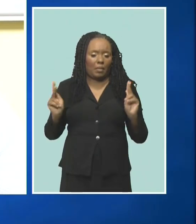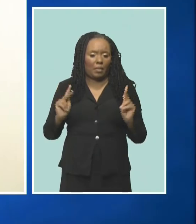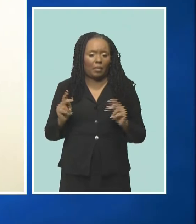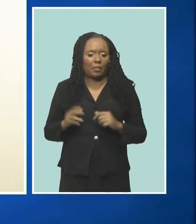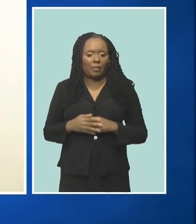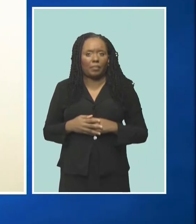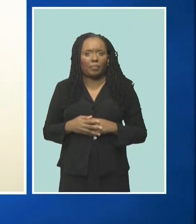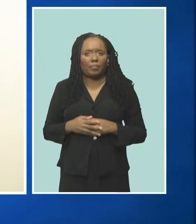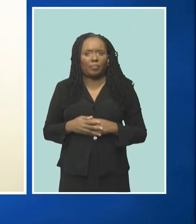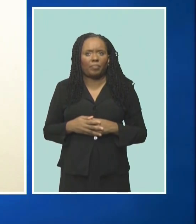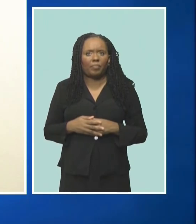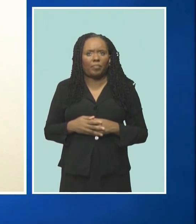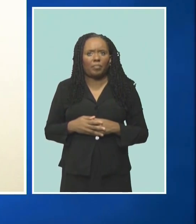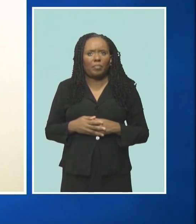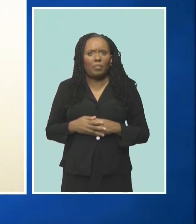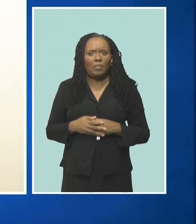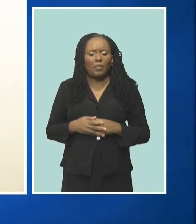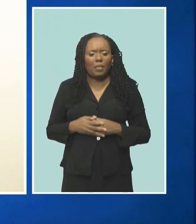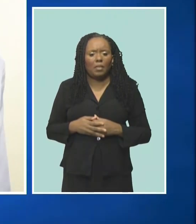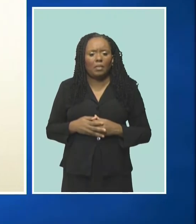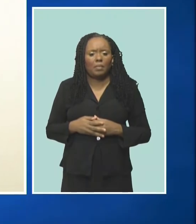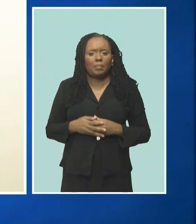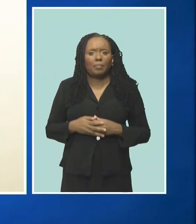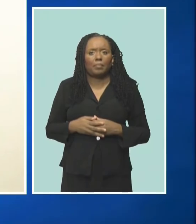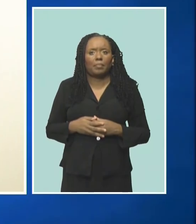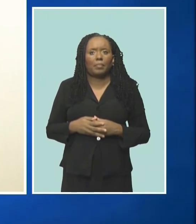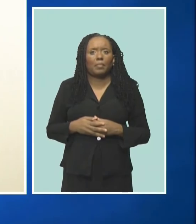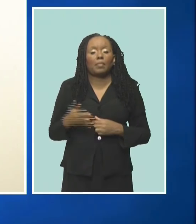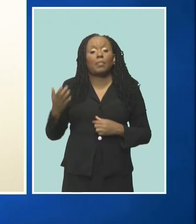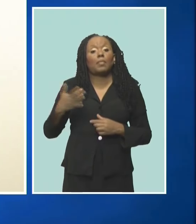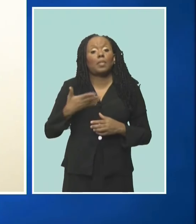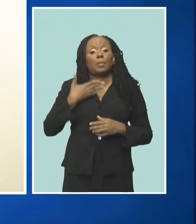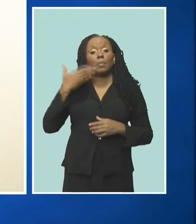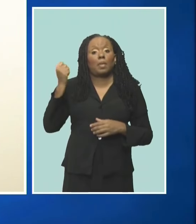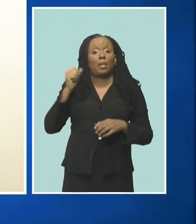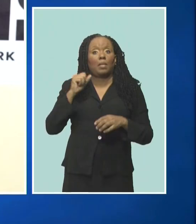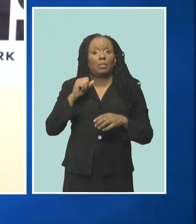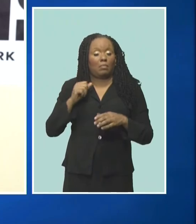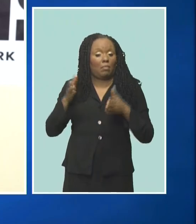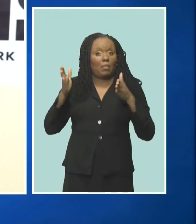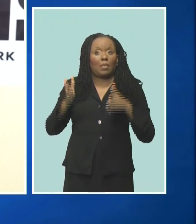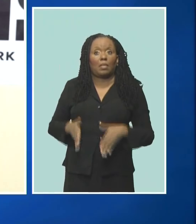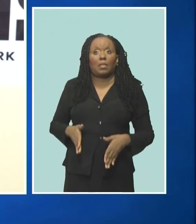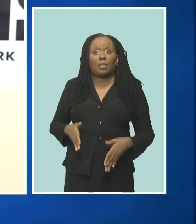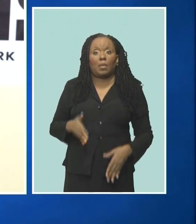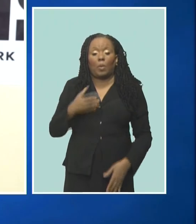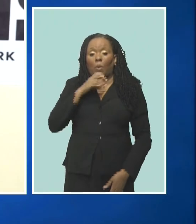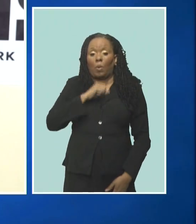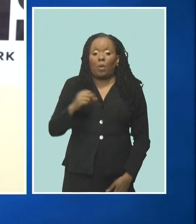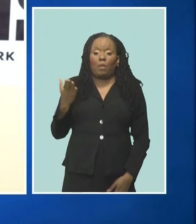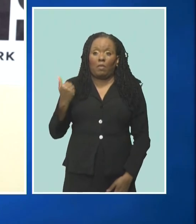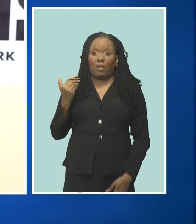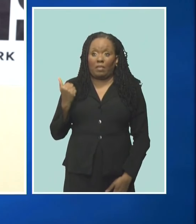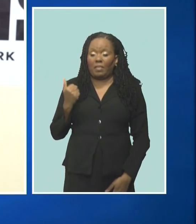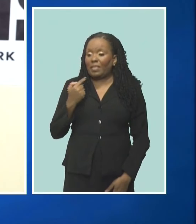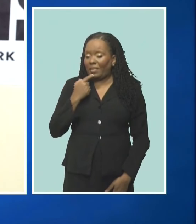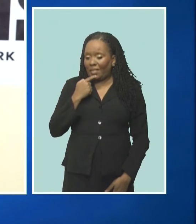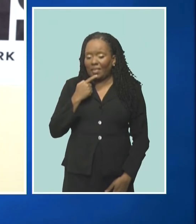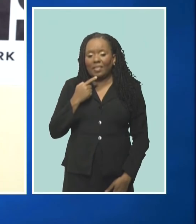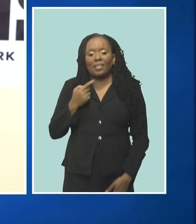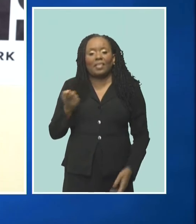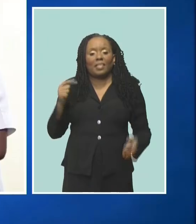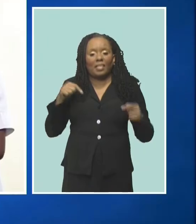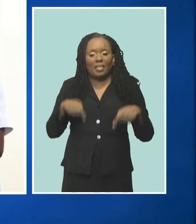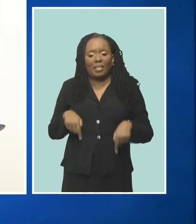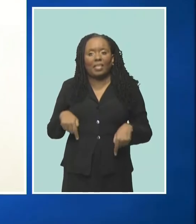men. Meanwhile, most outstanding participant, 15-year-old Nigel Granum, says he came with a plan to